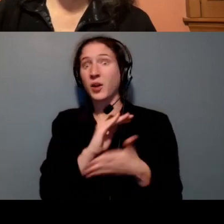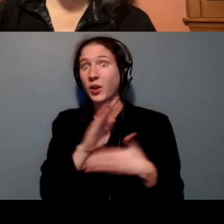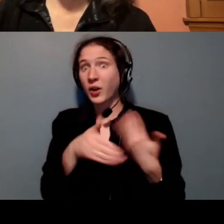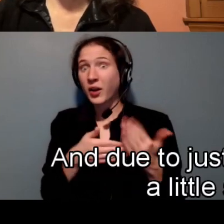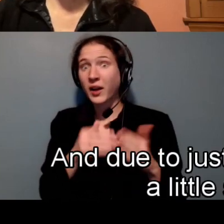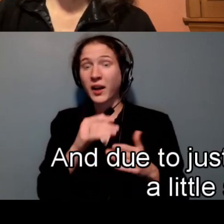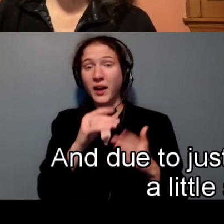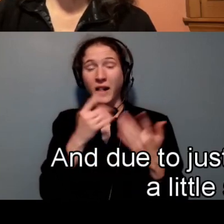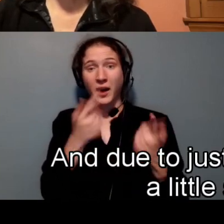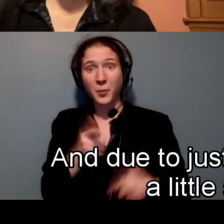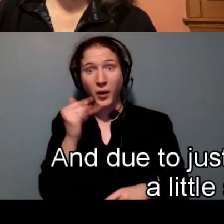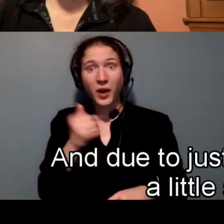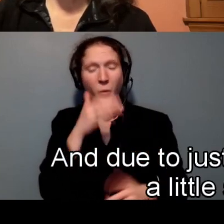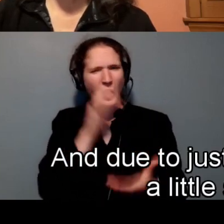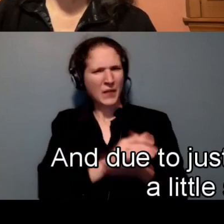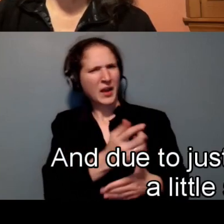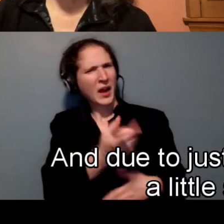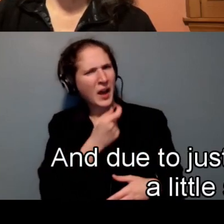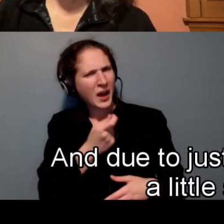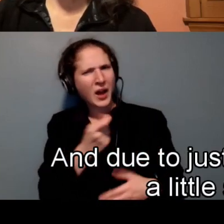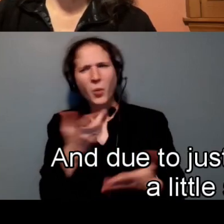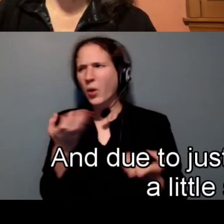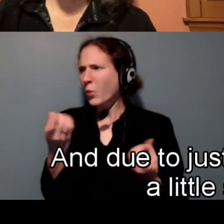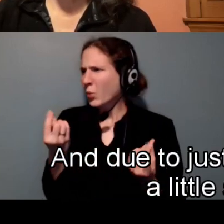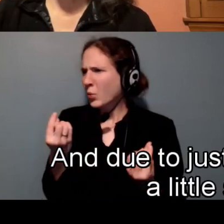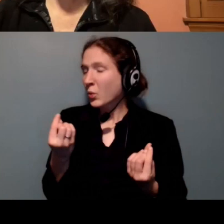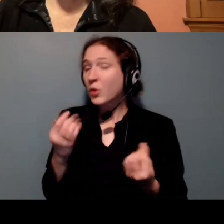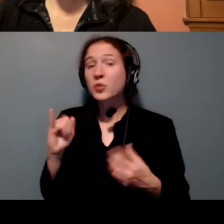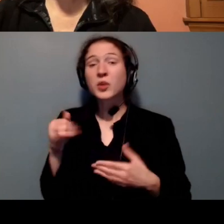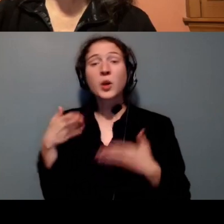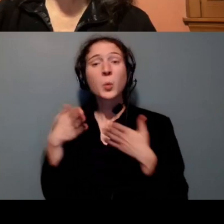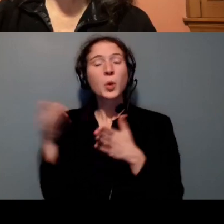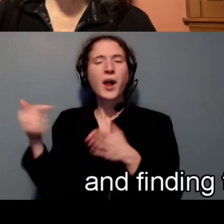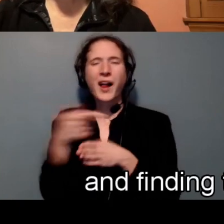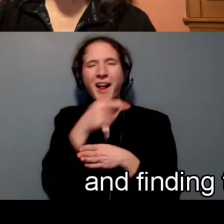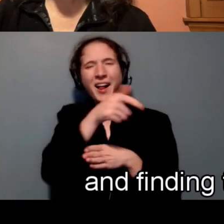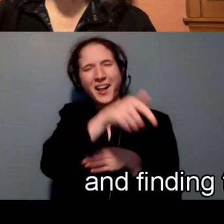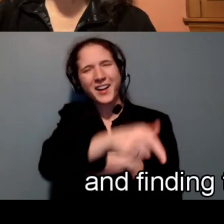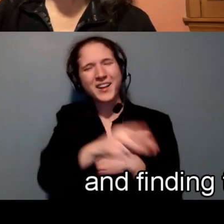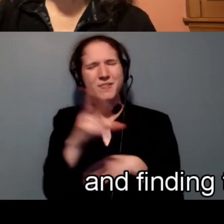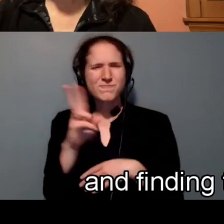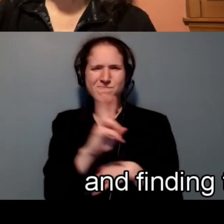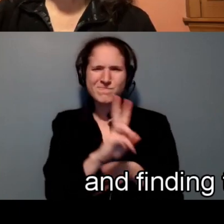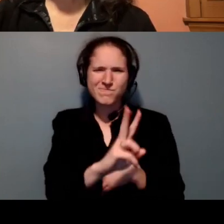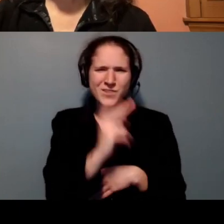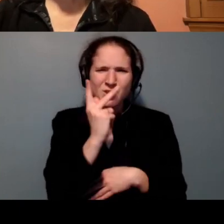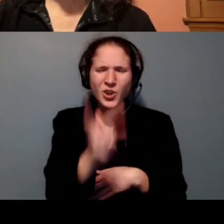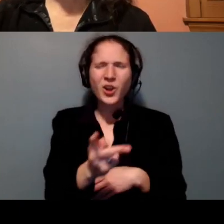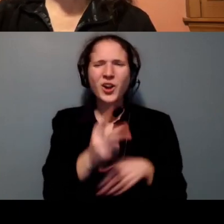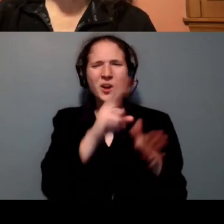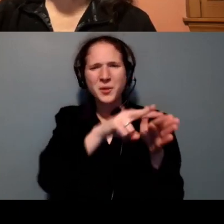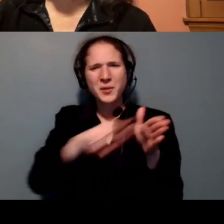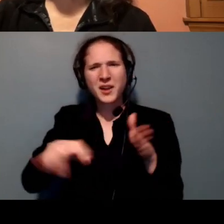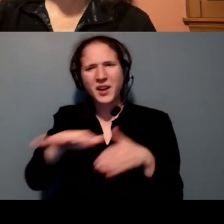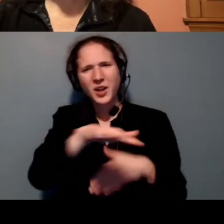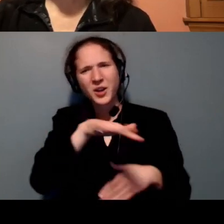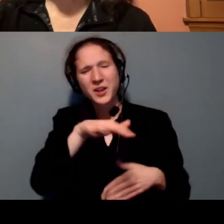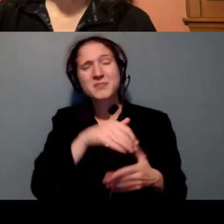question and due to just taking that trail, that little side trail, and finding that cemetery. You